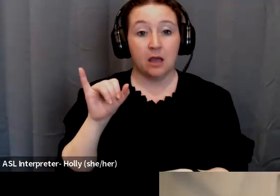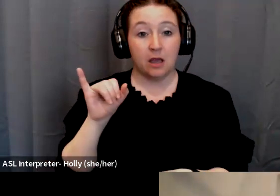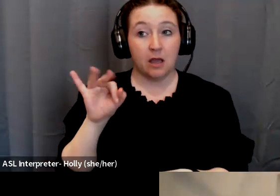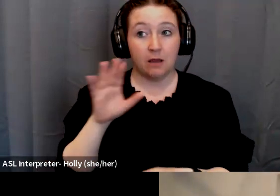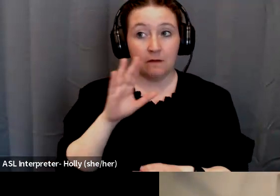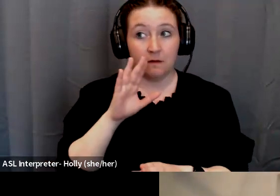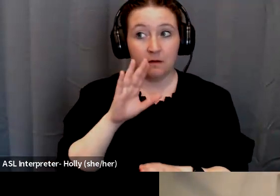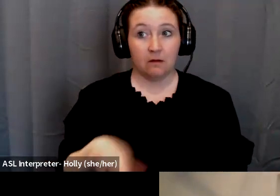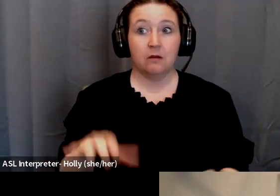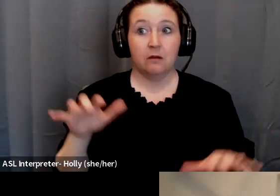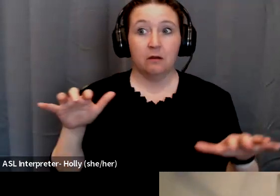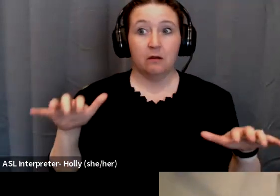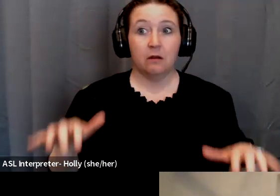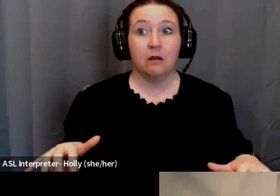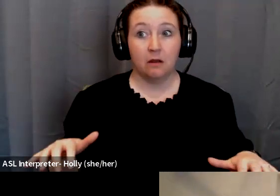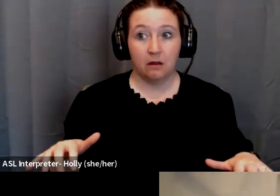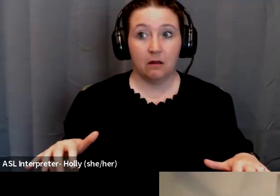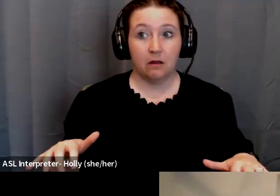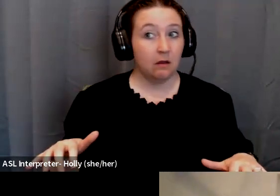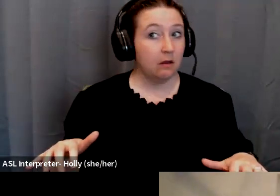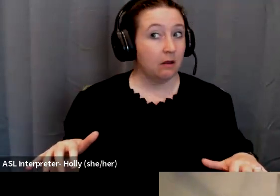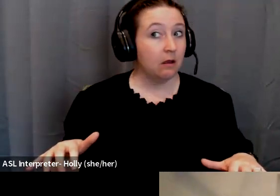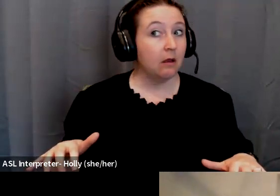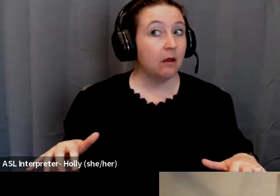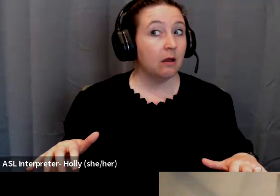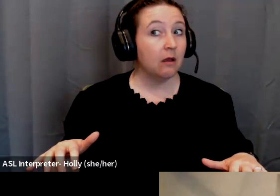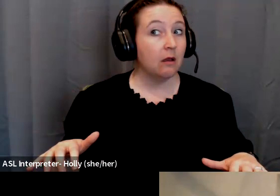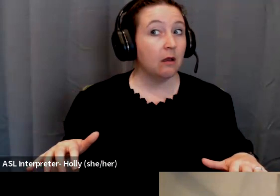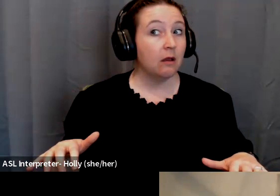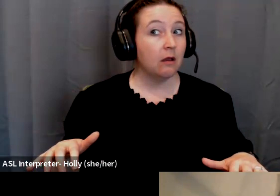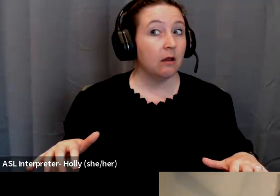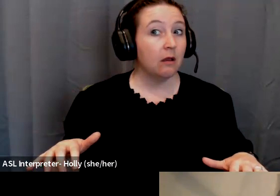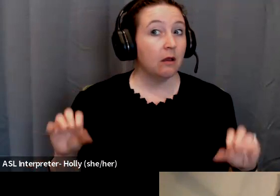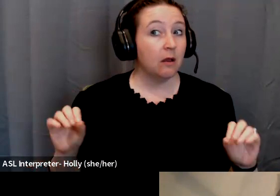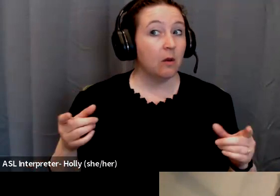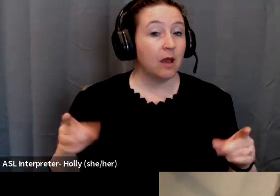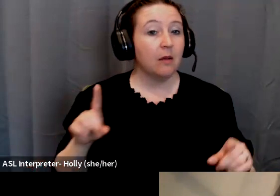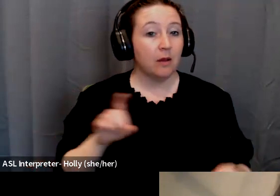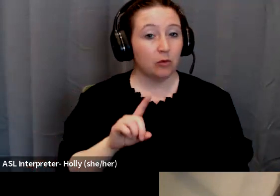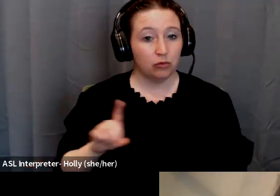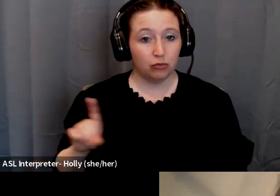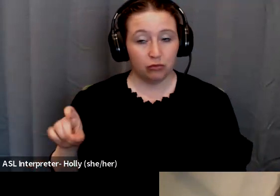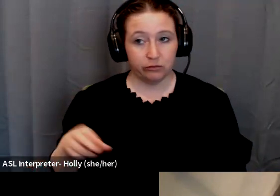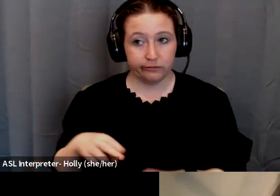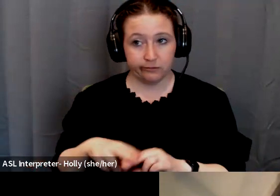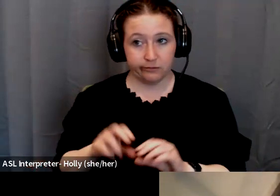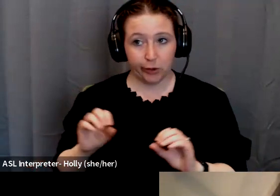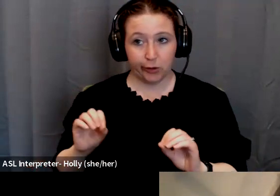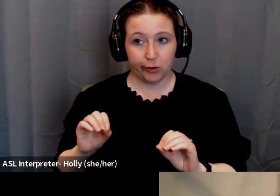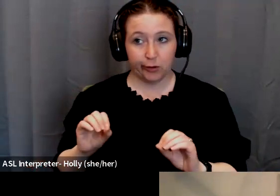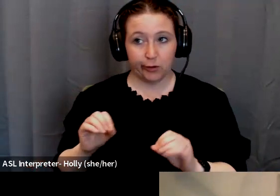in the room, nothing else happens, you have to sit down and there's no chocolate chip cookies.